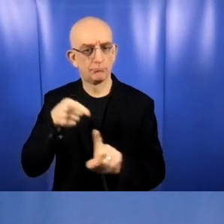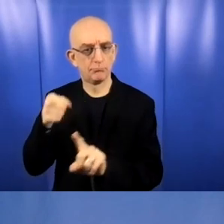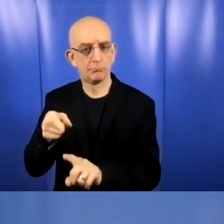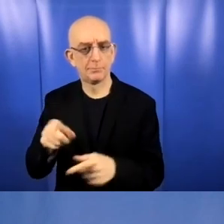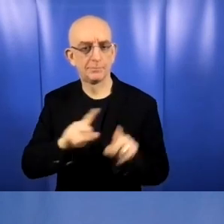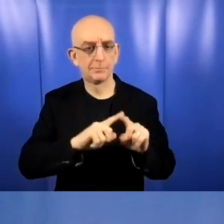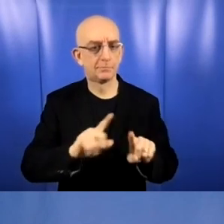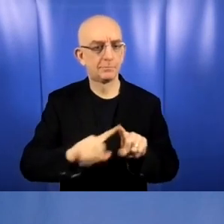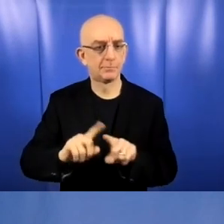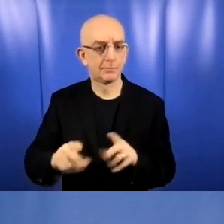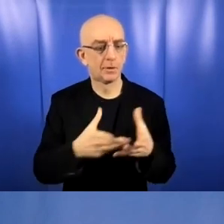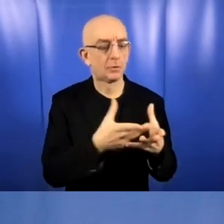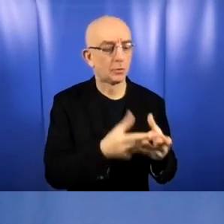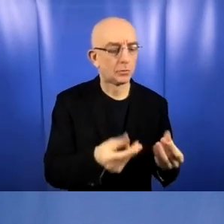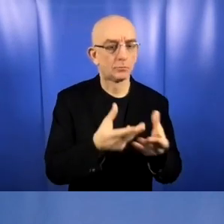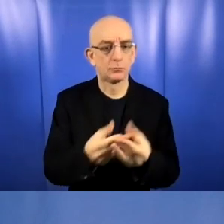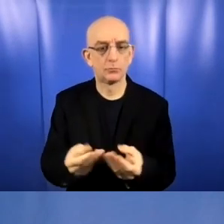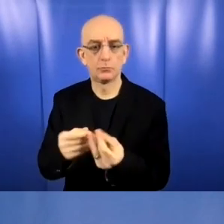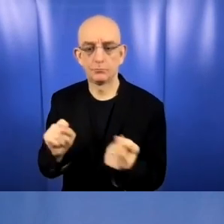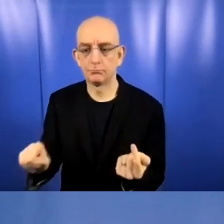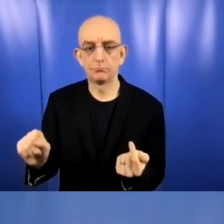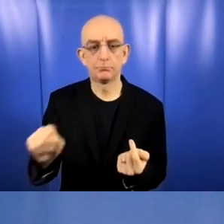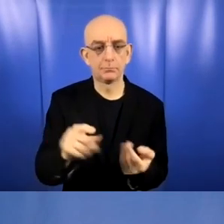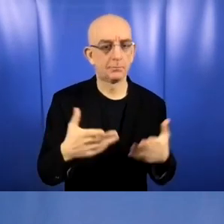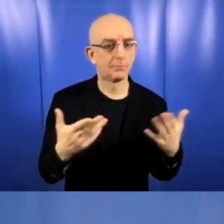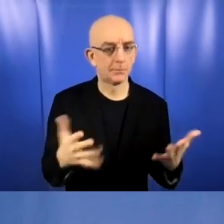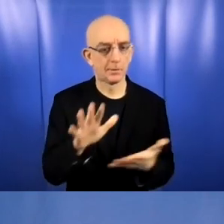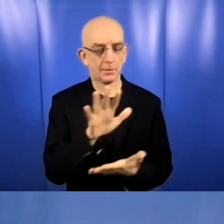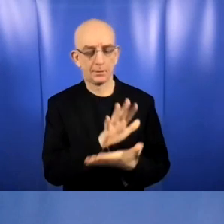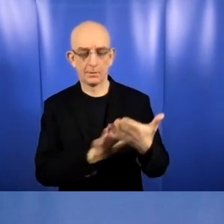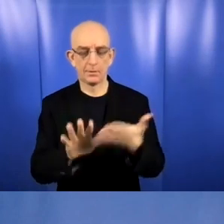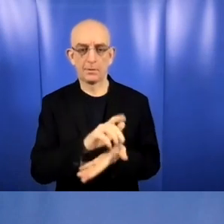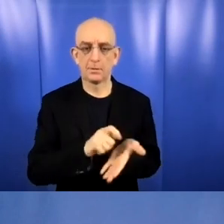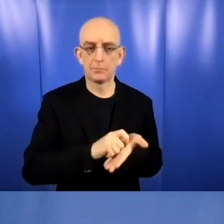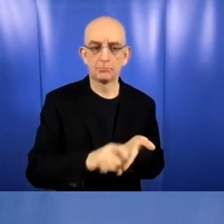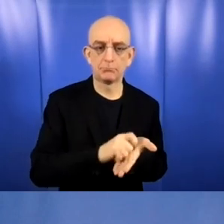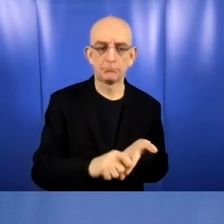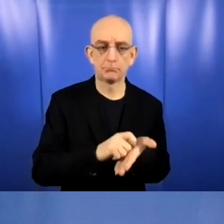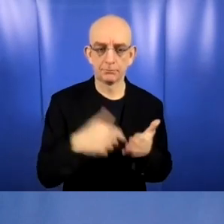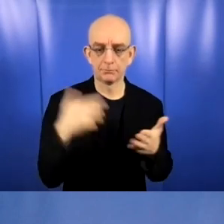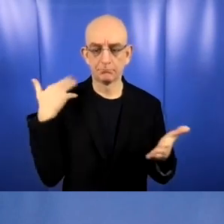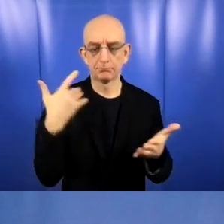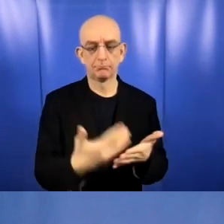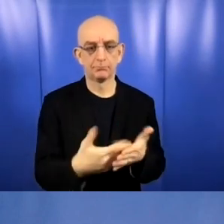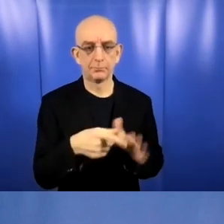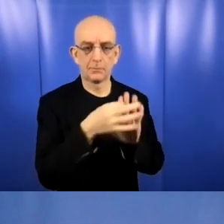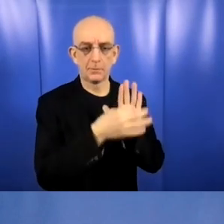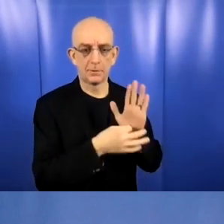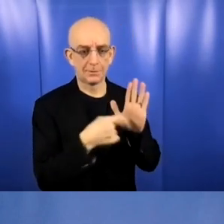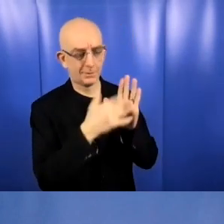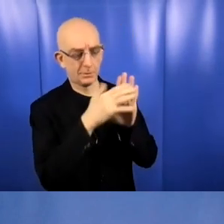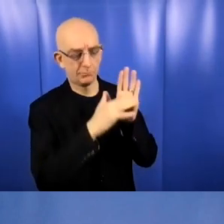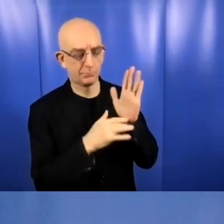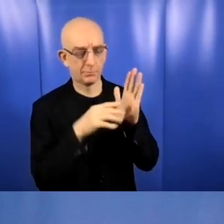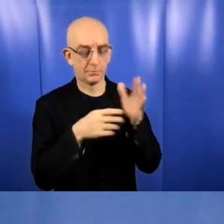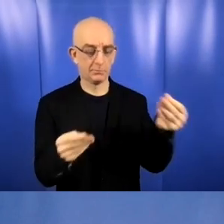that those of you who are most especially emerging scholars may not have had the opportunity to follow in the last couple of years since the